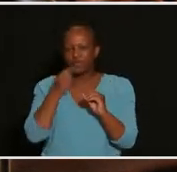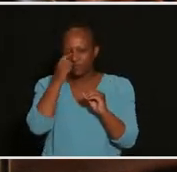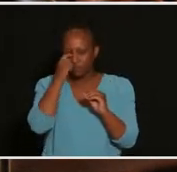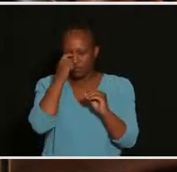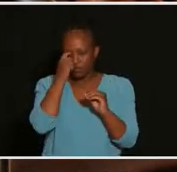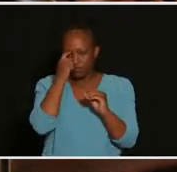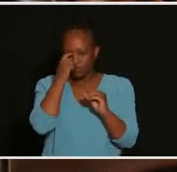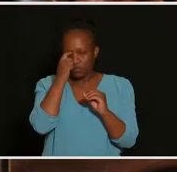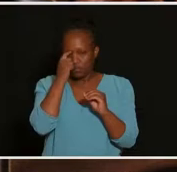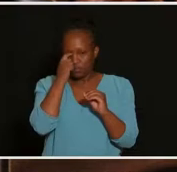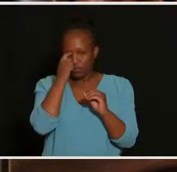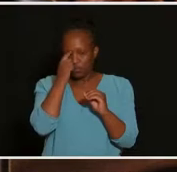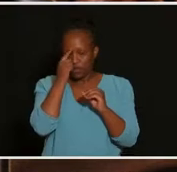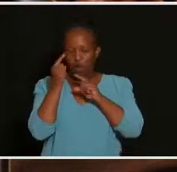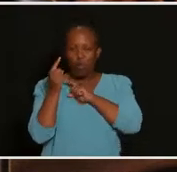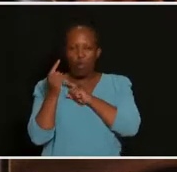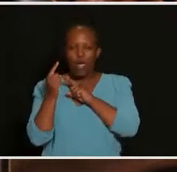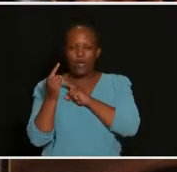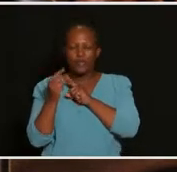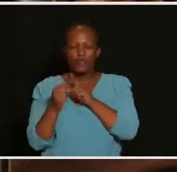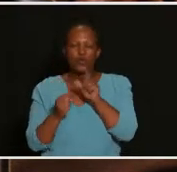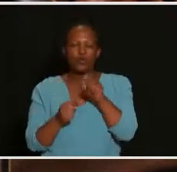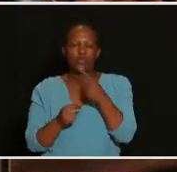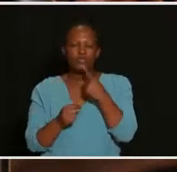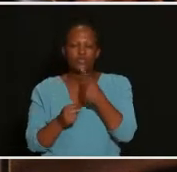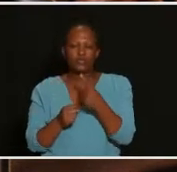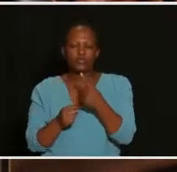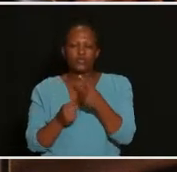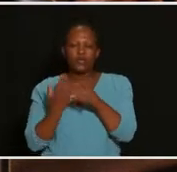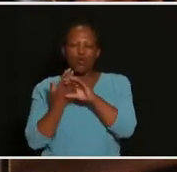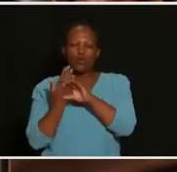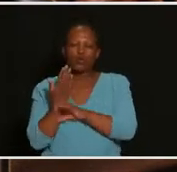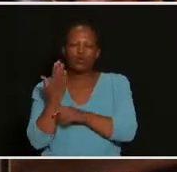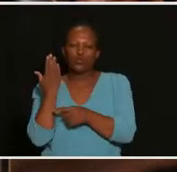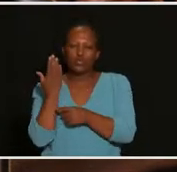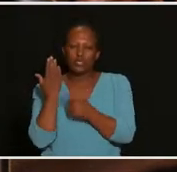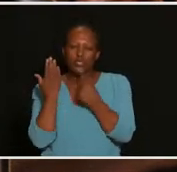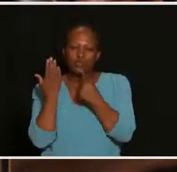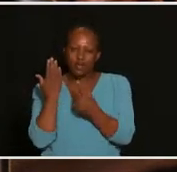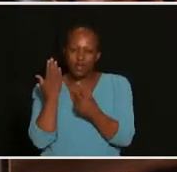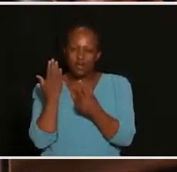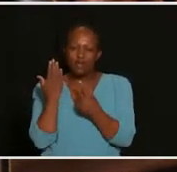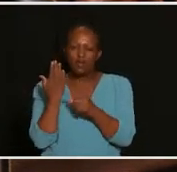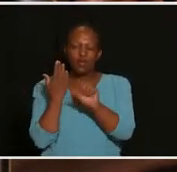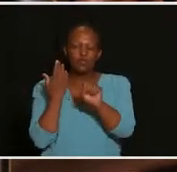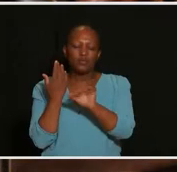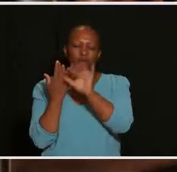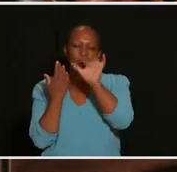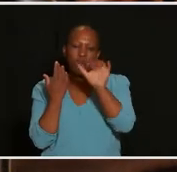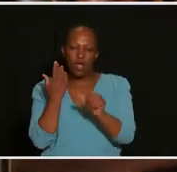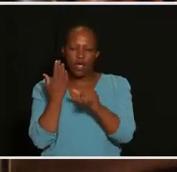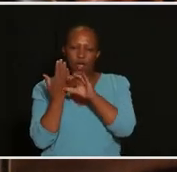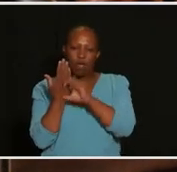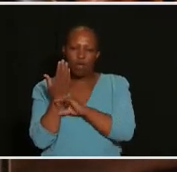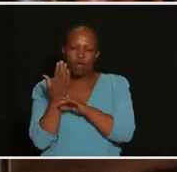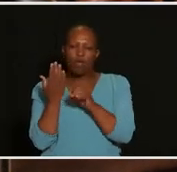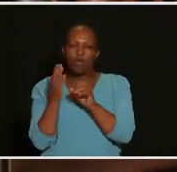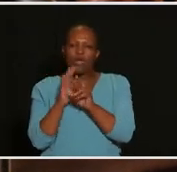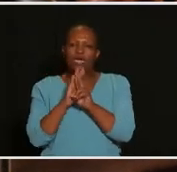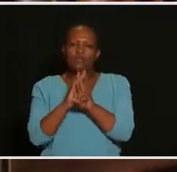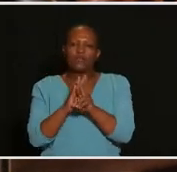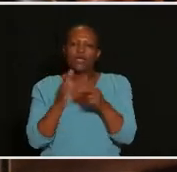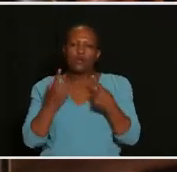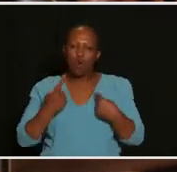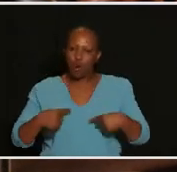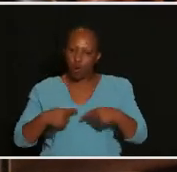we need to as they say the Constitution that the South African Constitution represent all of